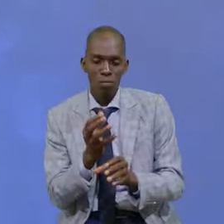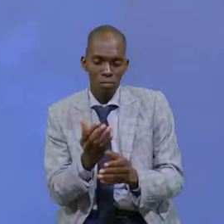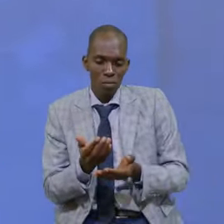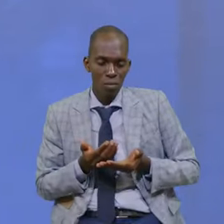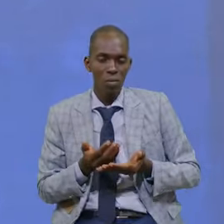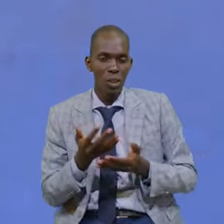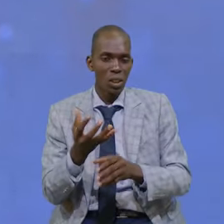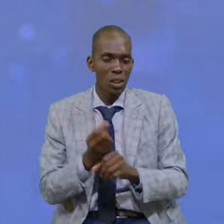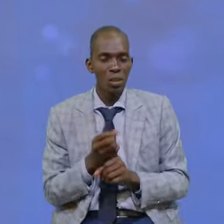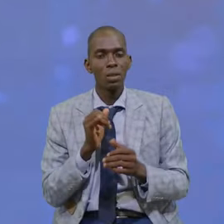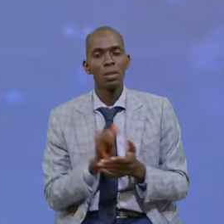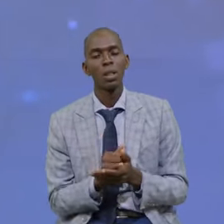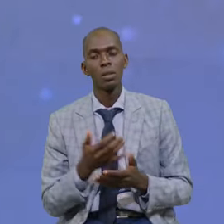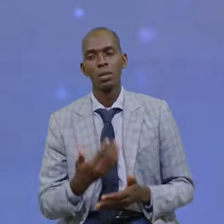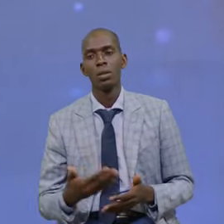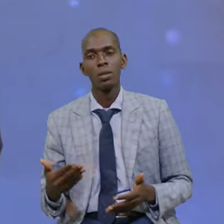he say?